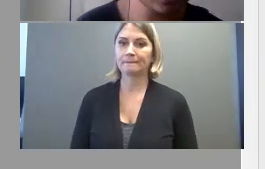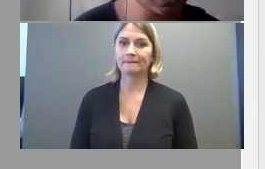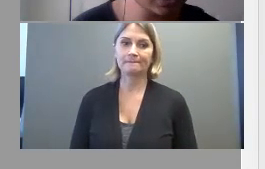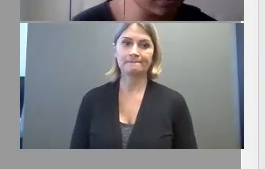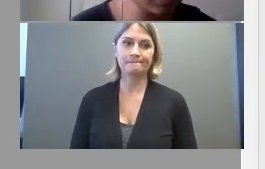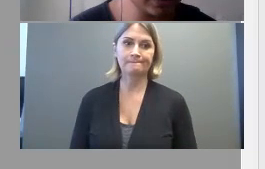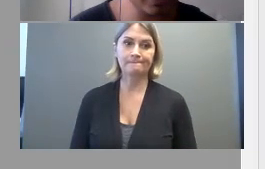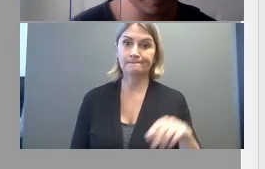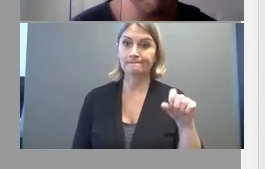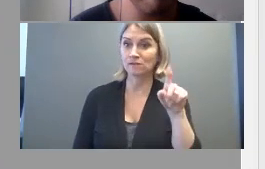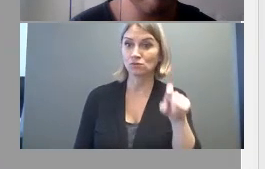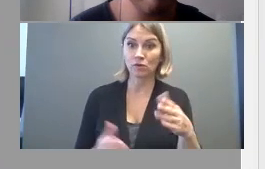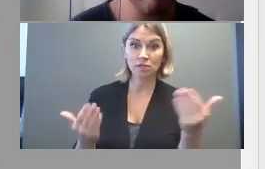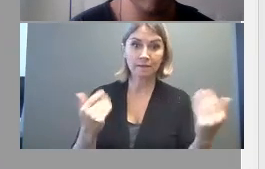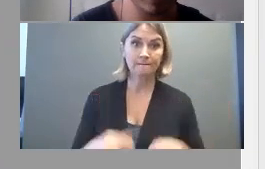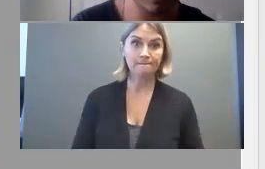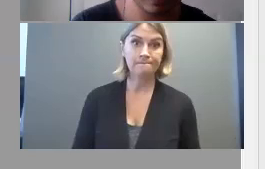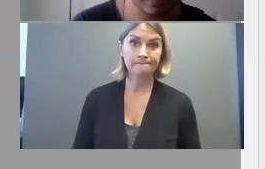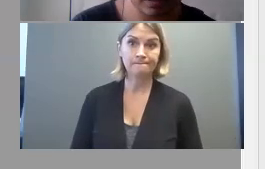Any other questions? Anyone?